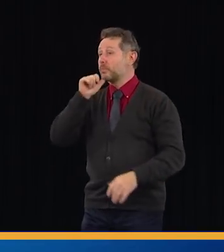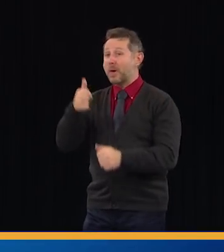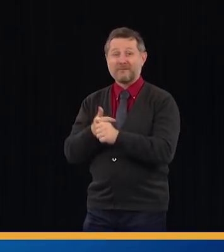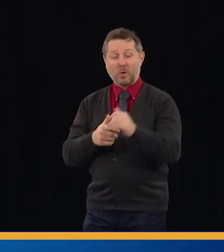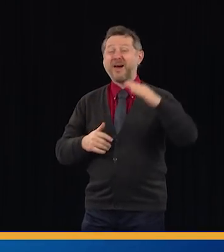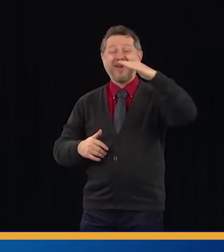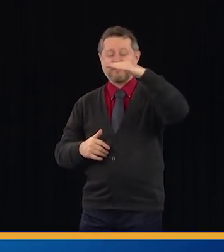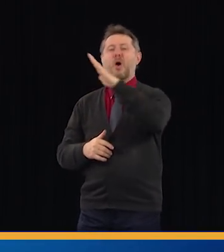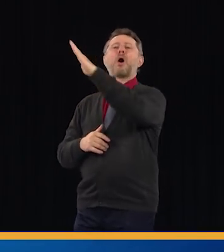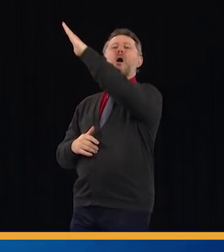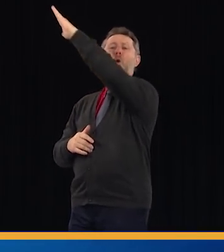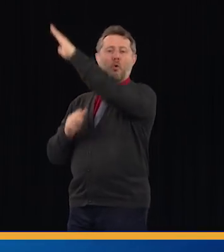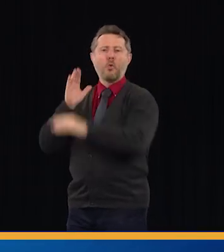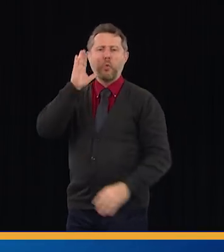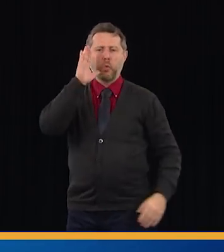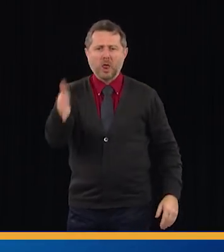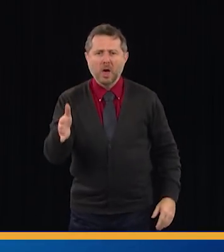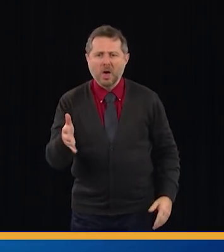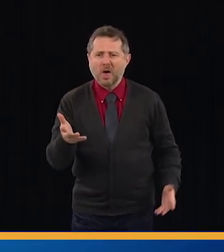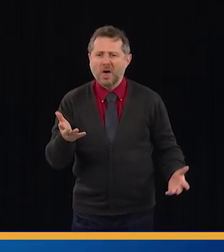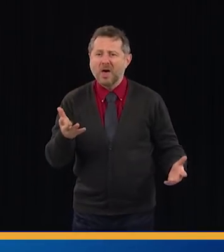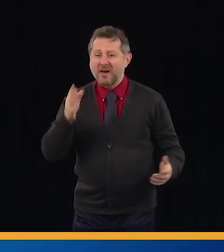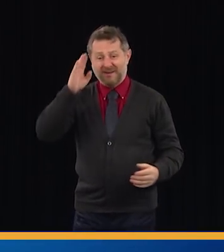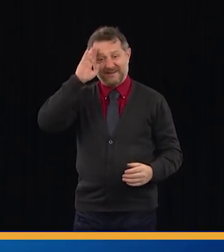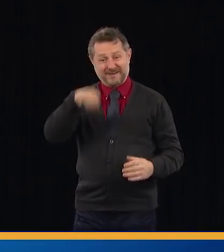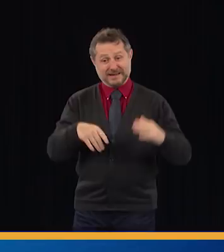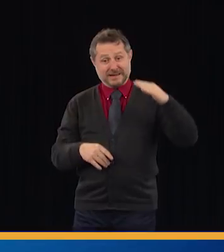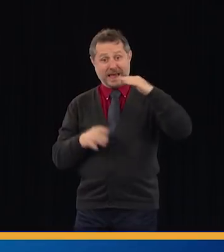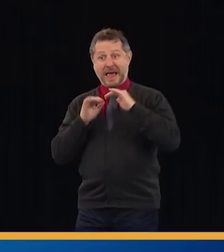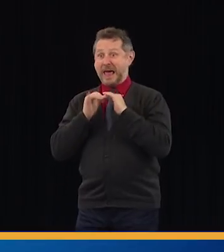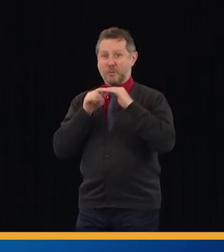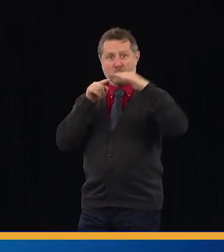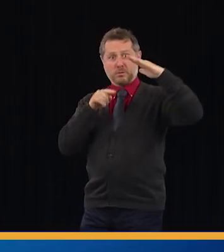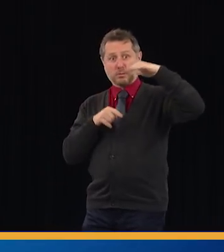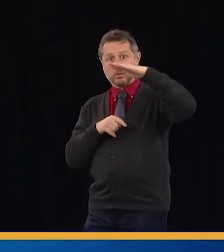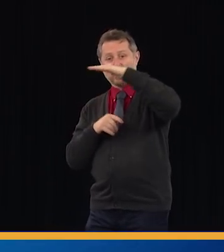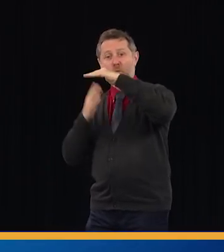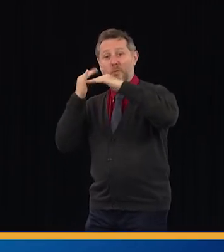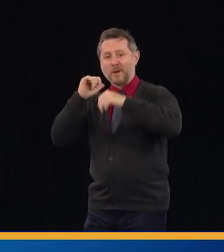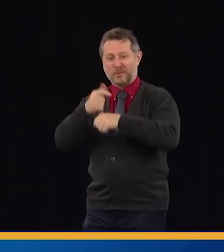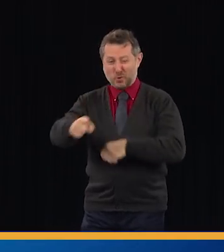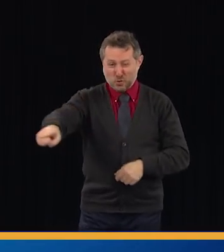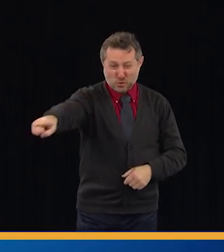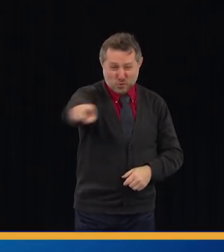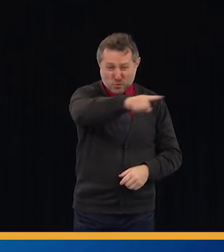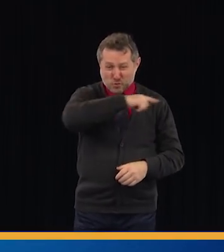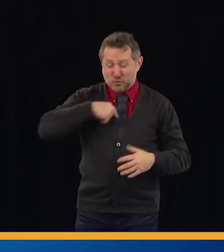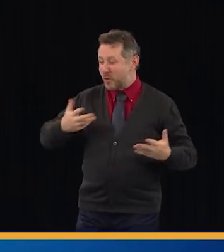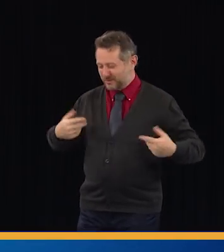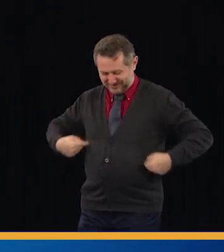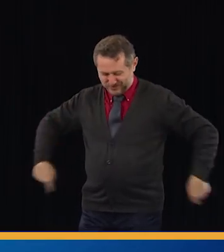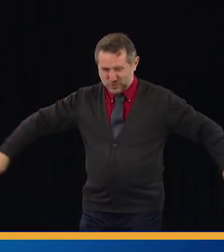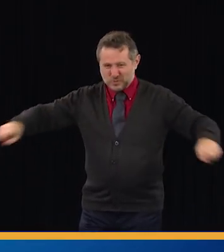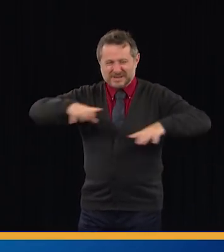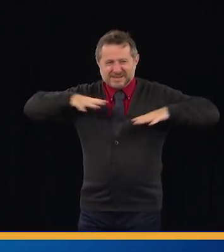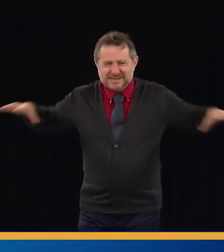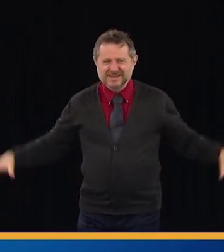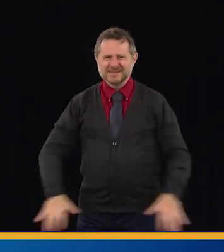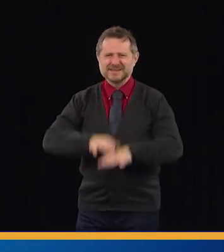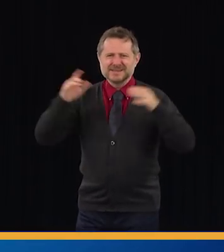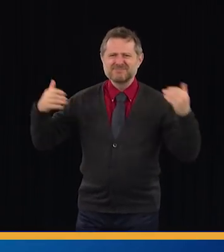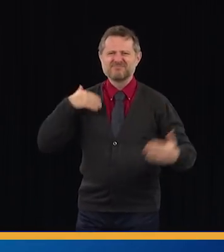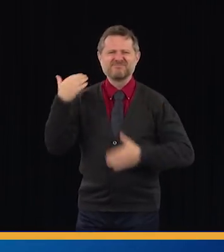change. That curve is purely a function of what we do day in and day out. But right now